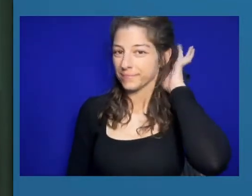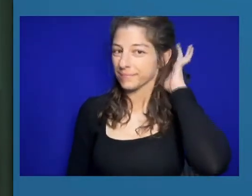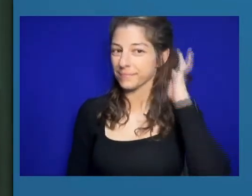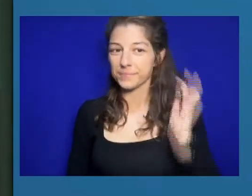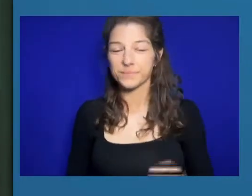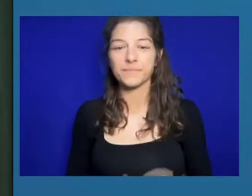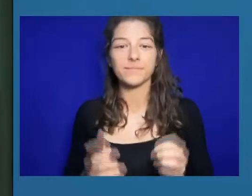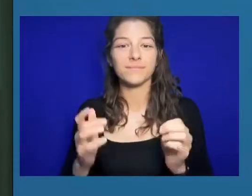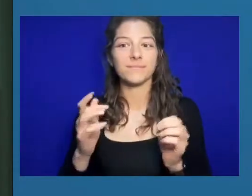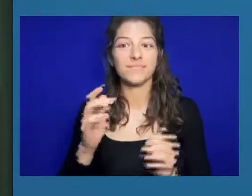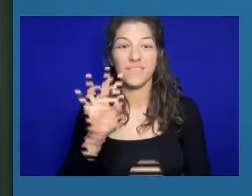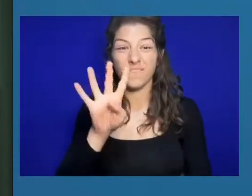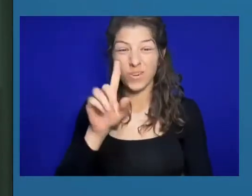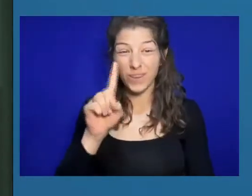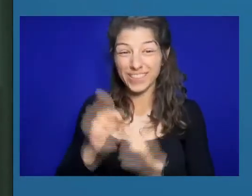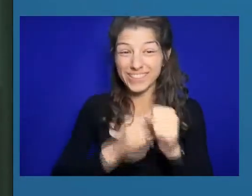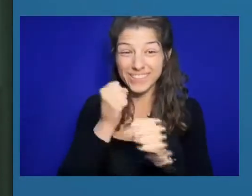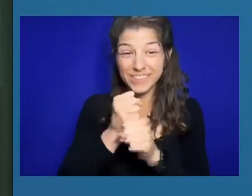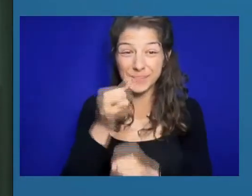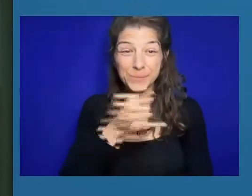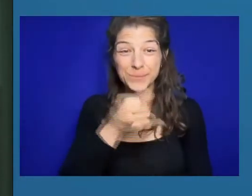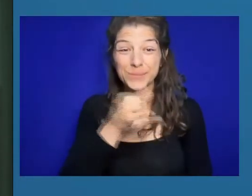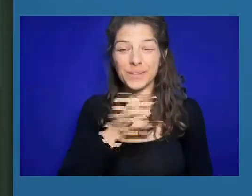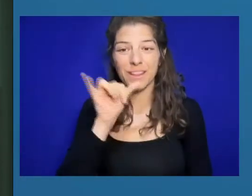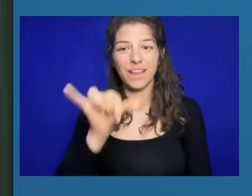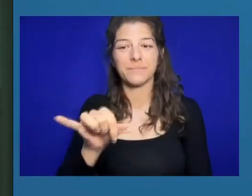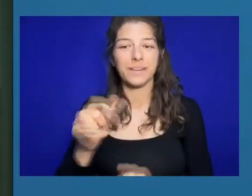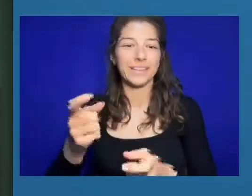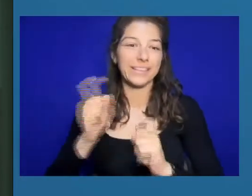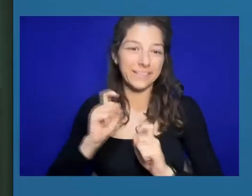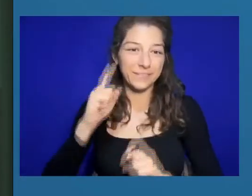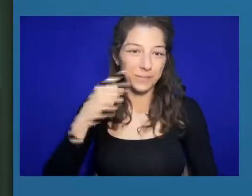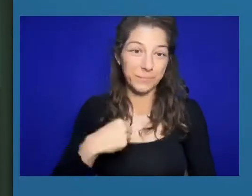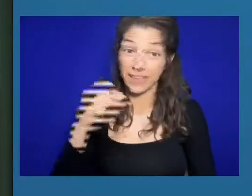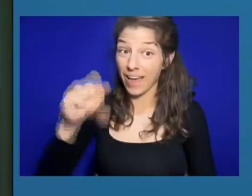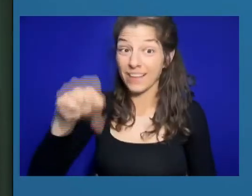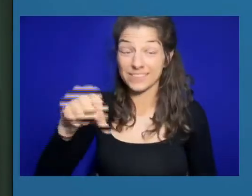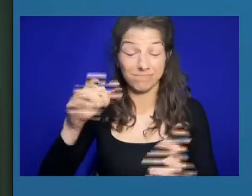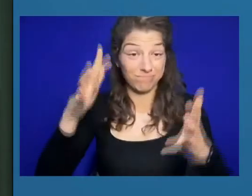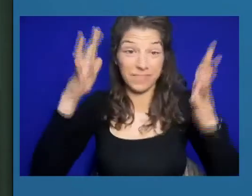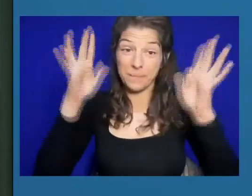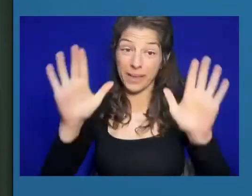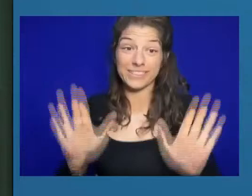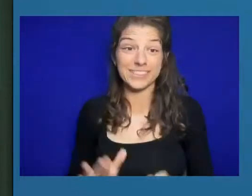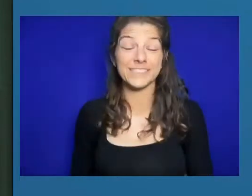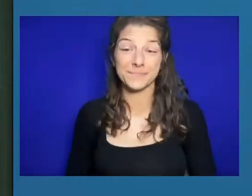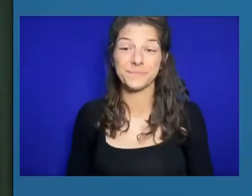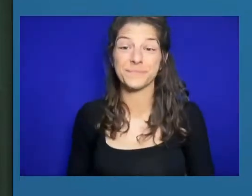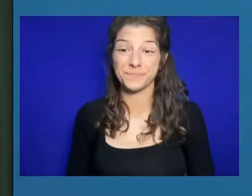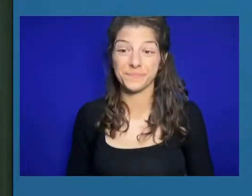Going on 41 years, and so that has been a gift to me. Yes, indeed, yeah.